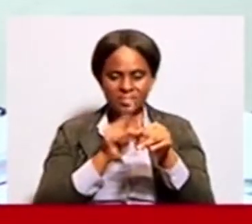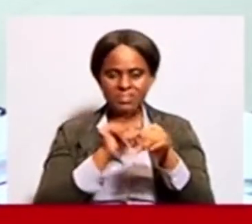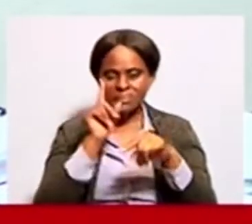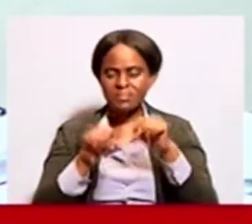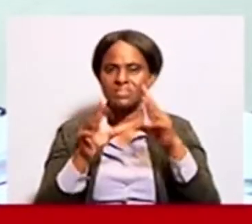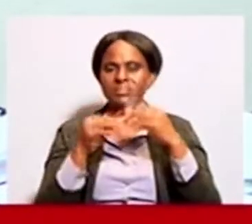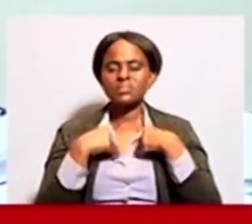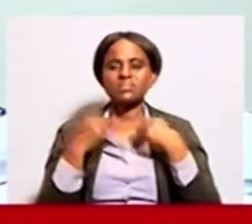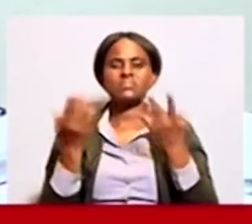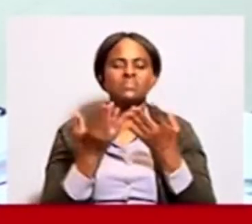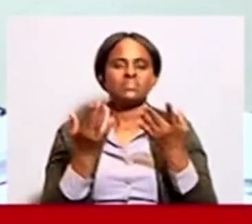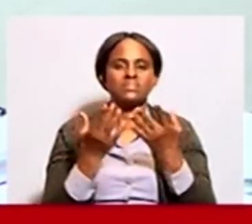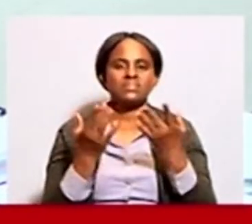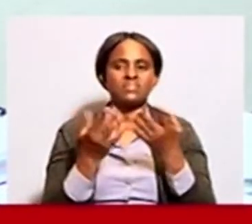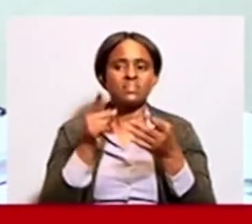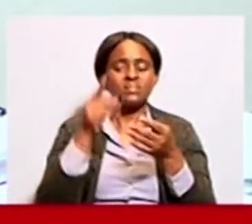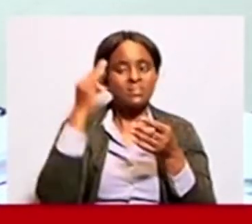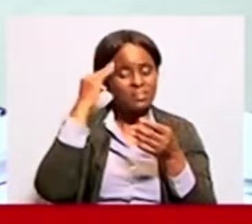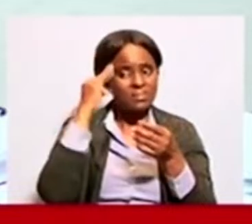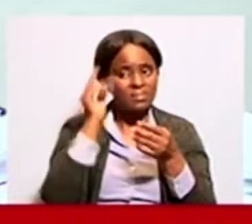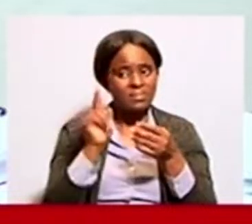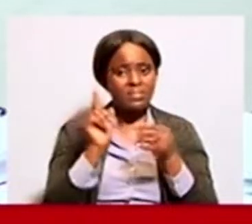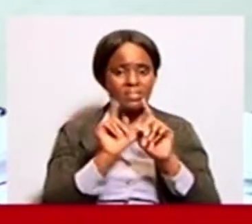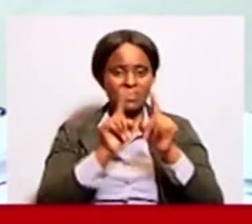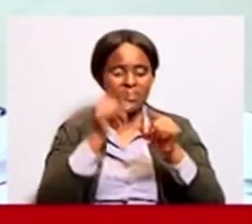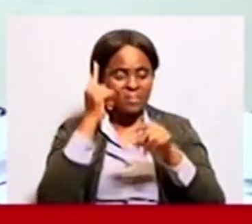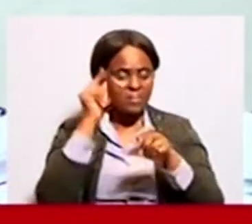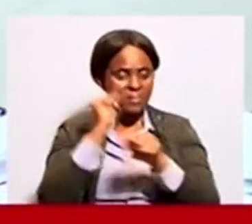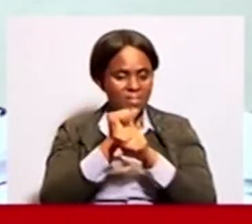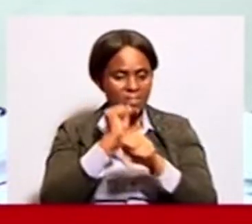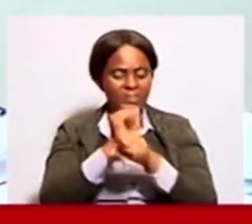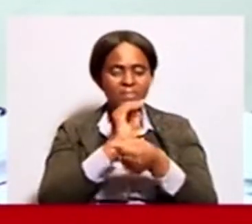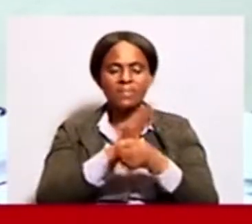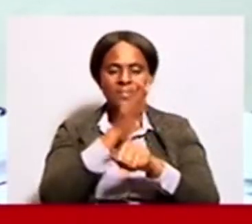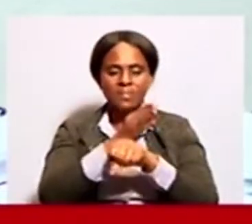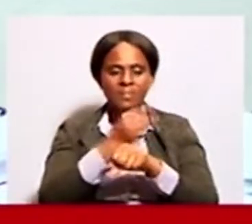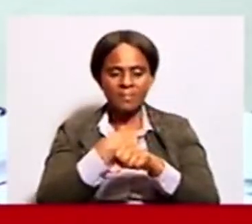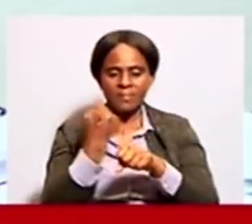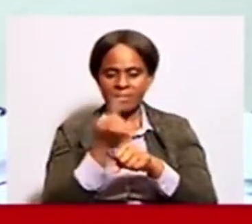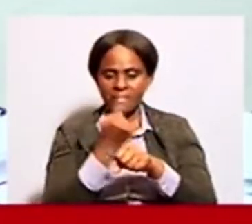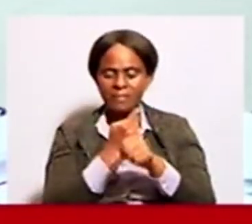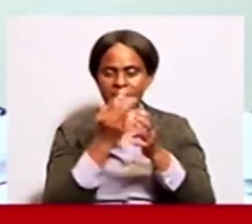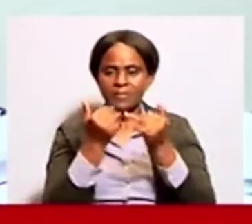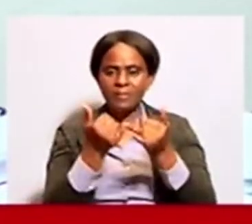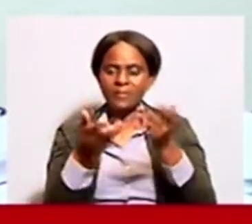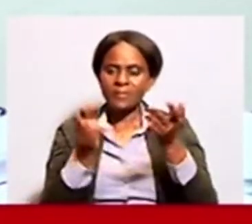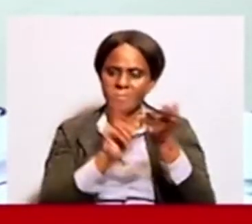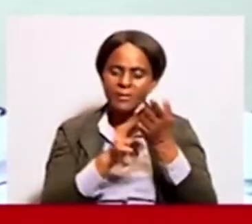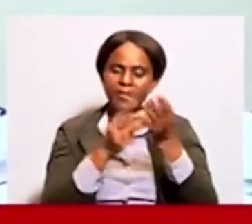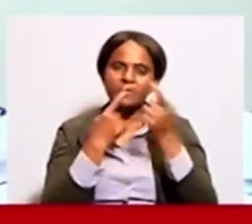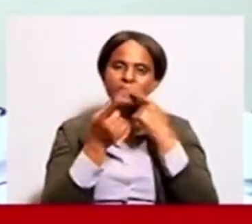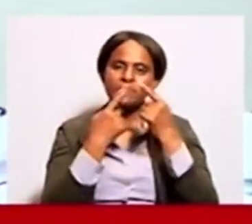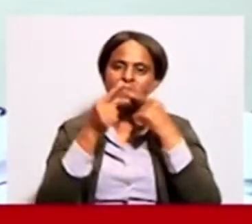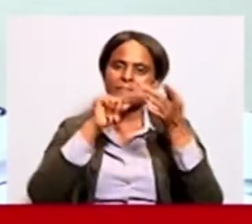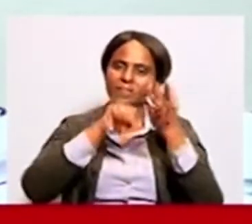accepting. And we know that you are appearing for operations after. I just wanted to emphasize on the point